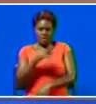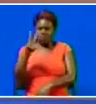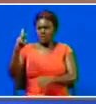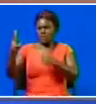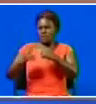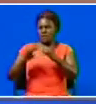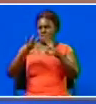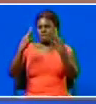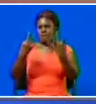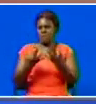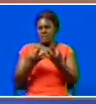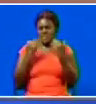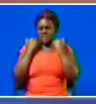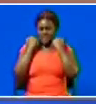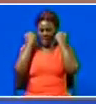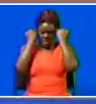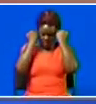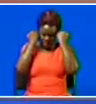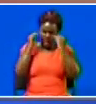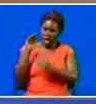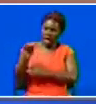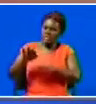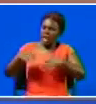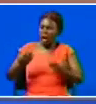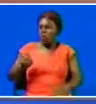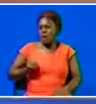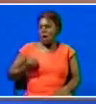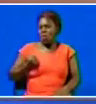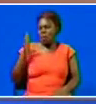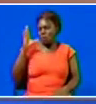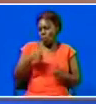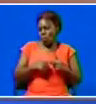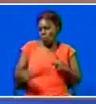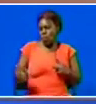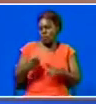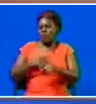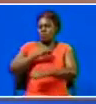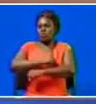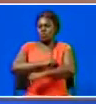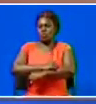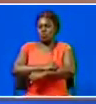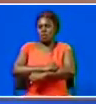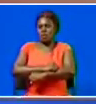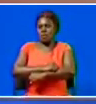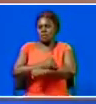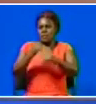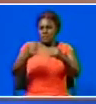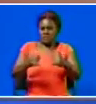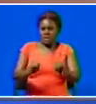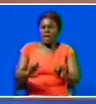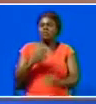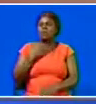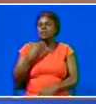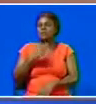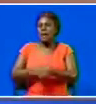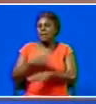The family is in anguish, questioning how their daughter could have mysteriously disappeared. They made yet another attempt to seek